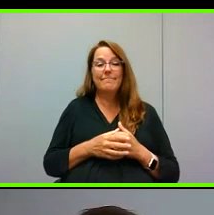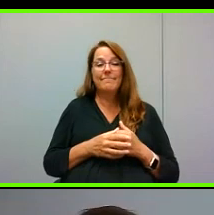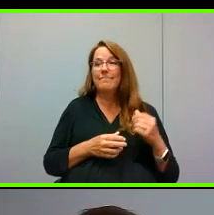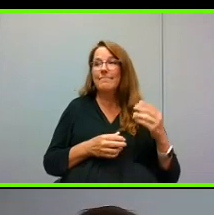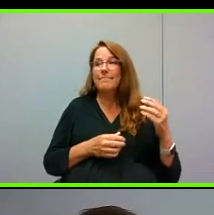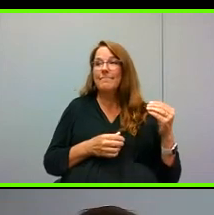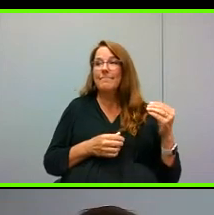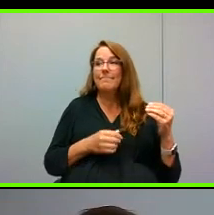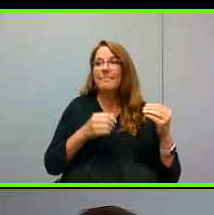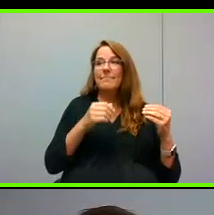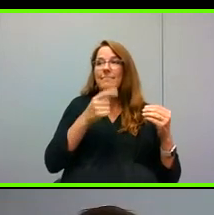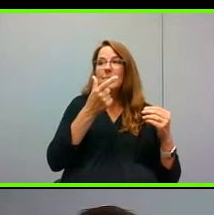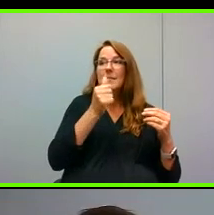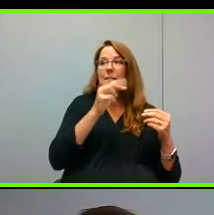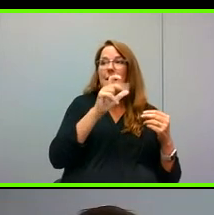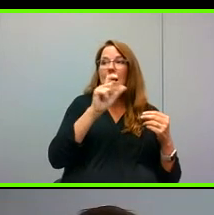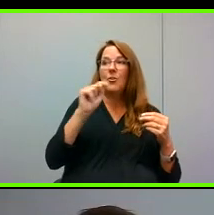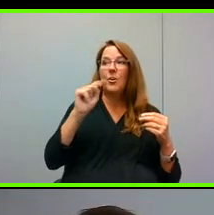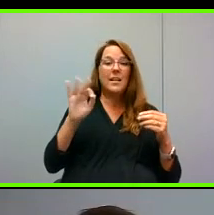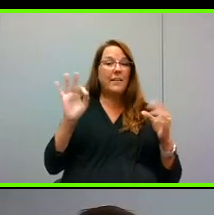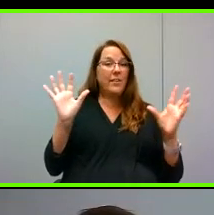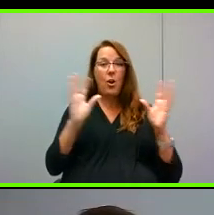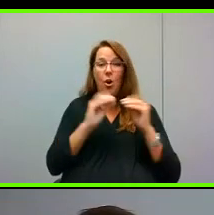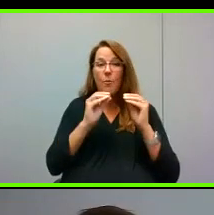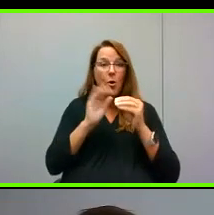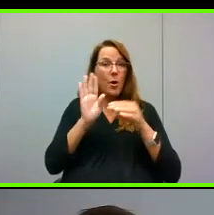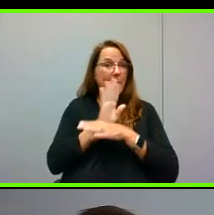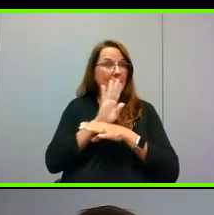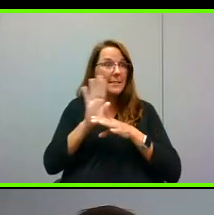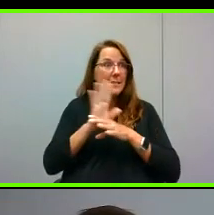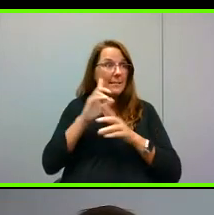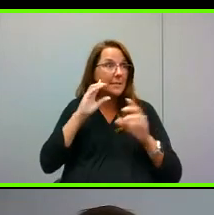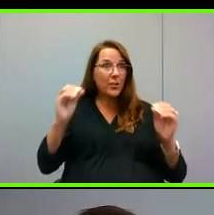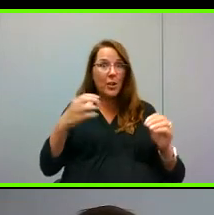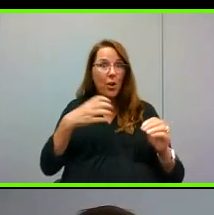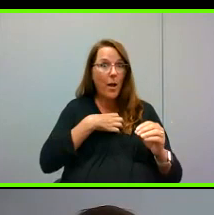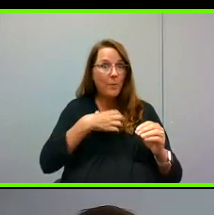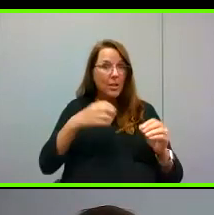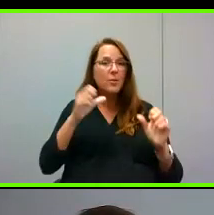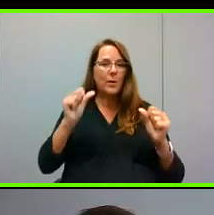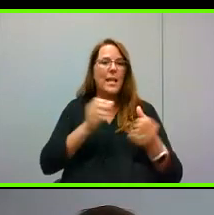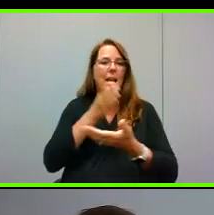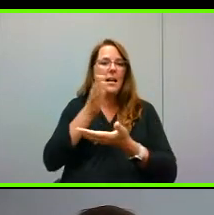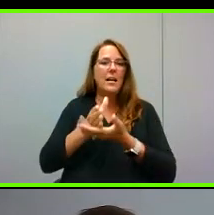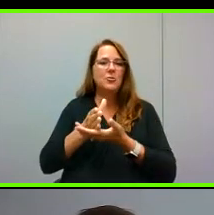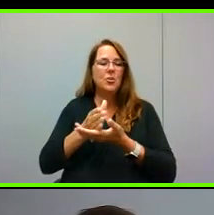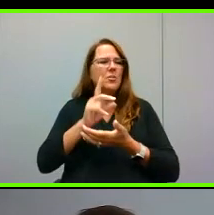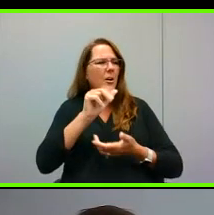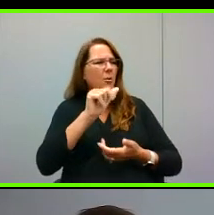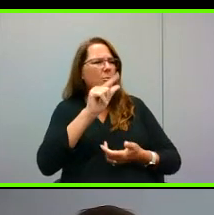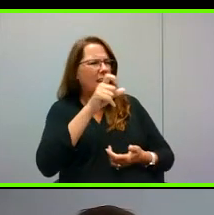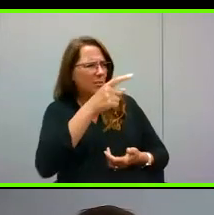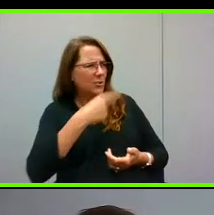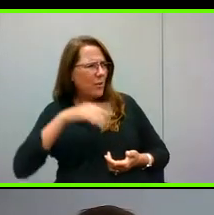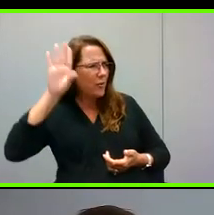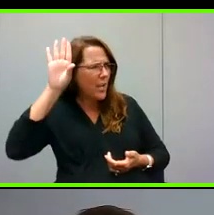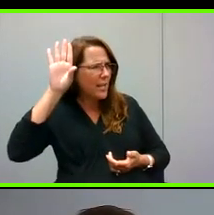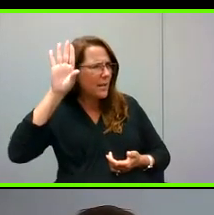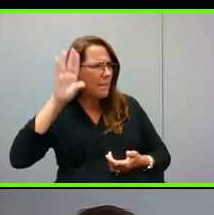Thank you all. If there's no further business, hearing no objections, we can adjourn. Oh, Dale, did you have your hand